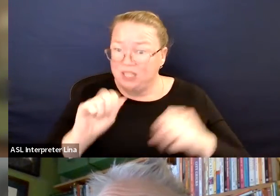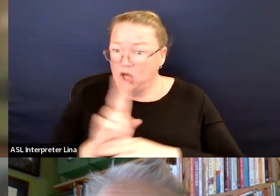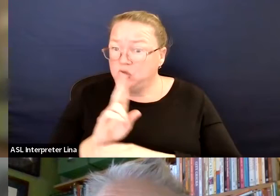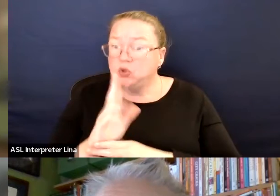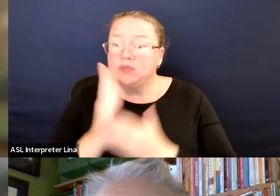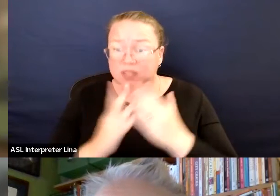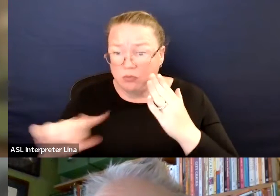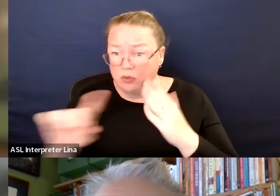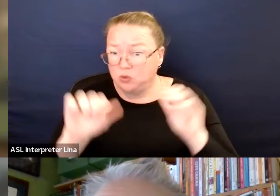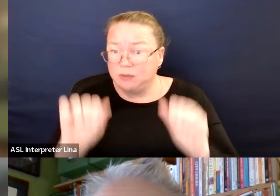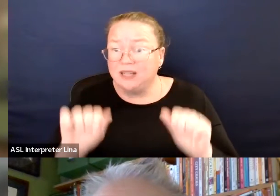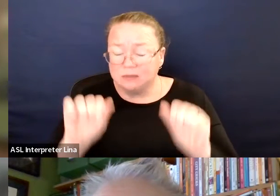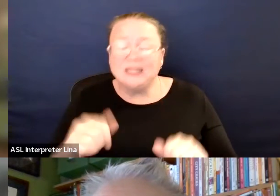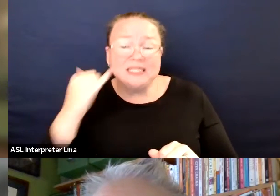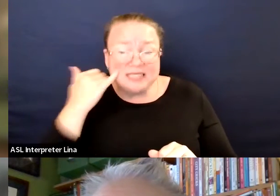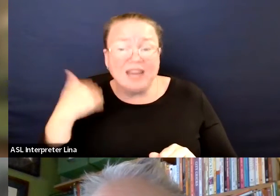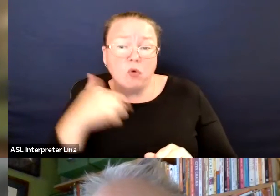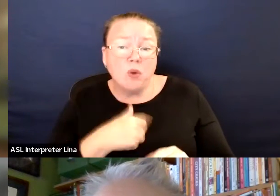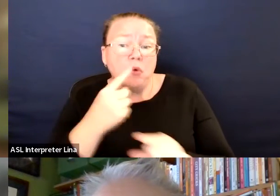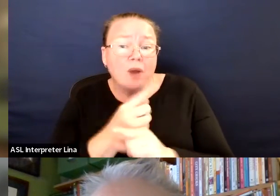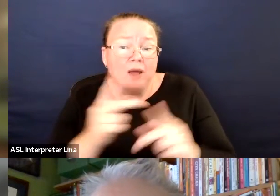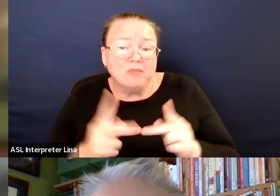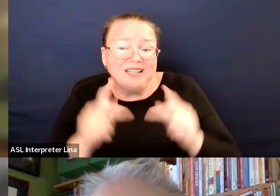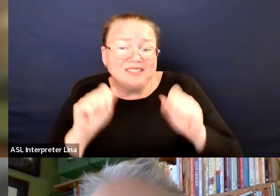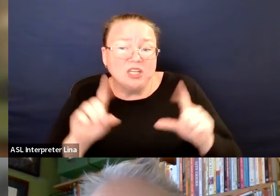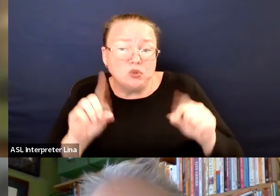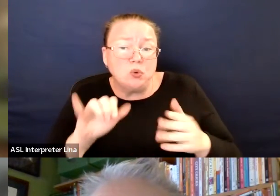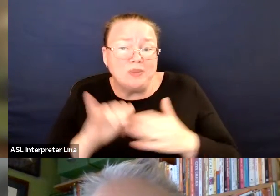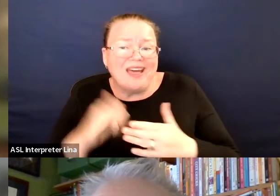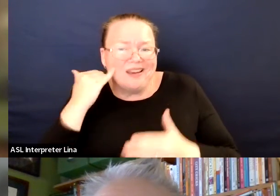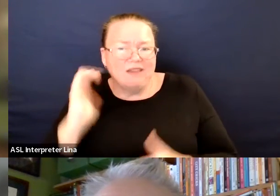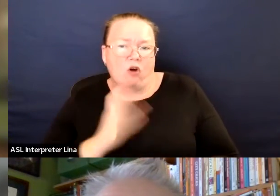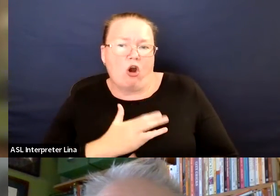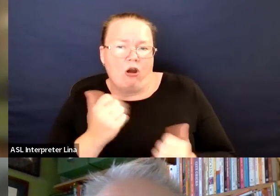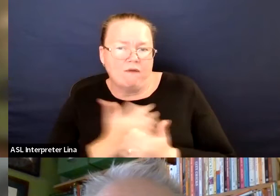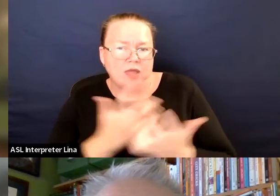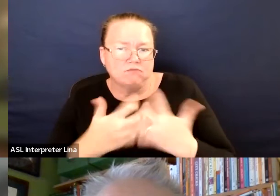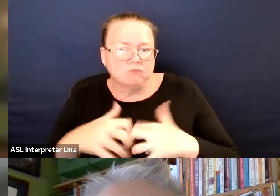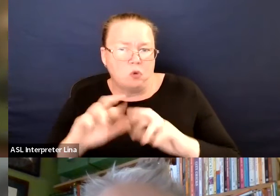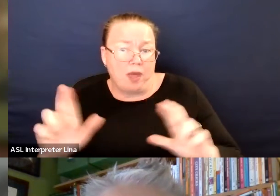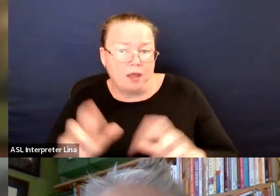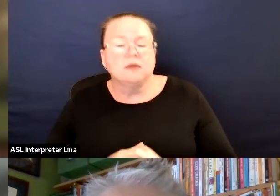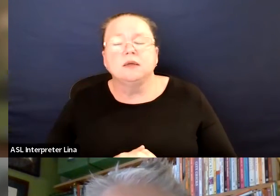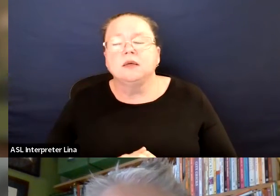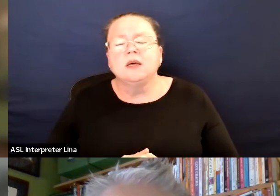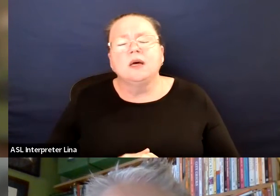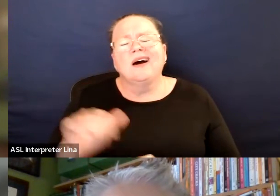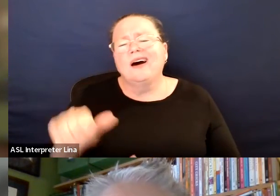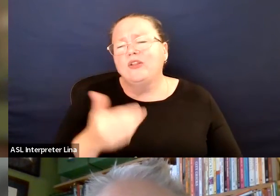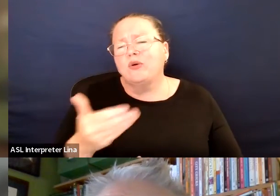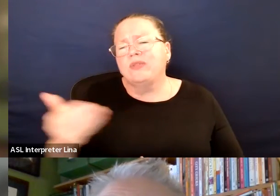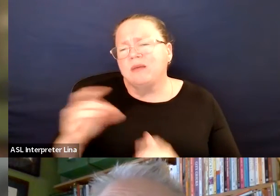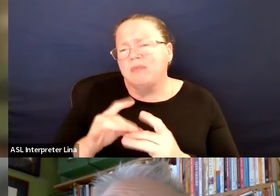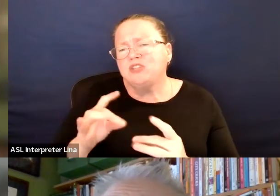those possibilities if we're in the right place to do that, if we've got our act together. And the other thing I like to say is